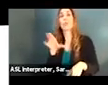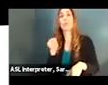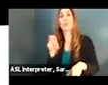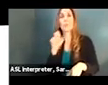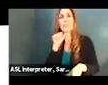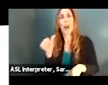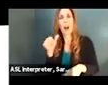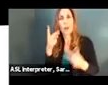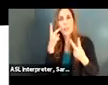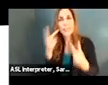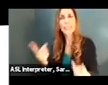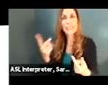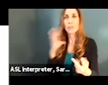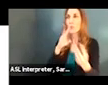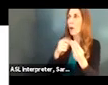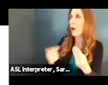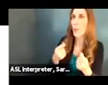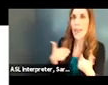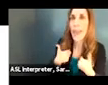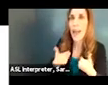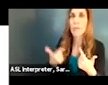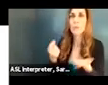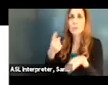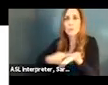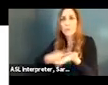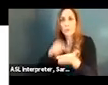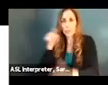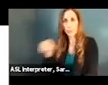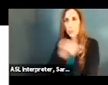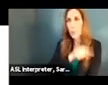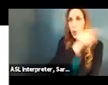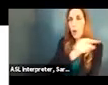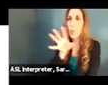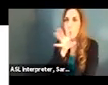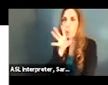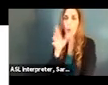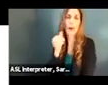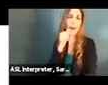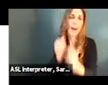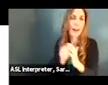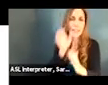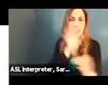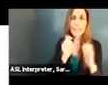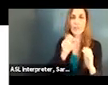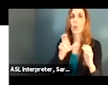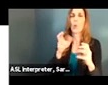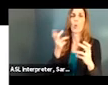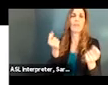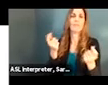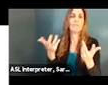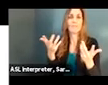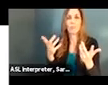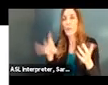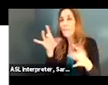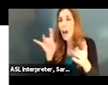and have them be able to talk about things or explore or point out, kind of play hide and seek or like I Spy on those different videos.